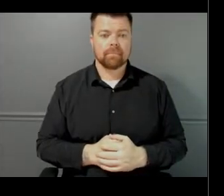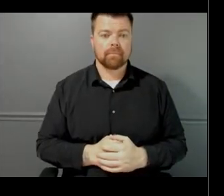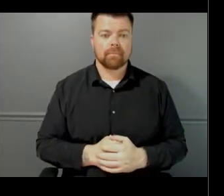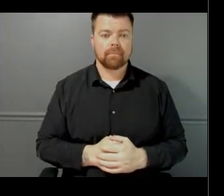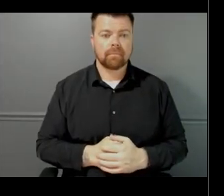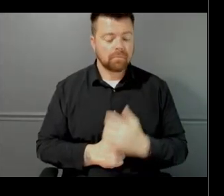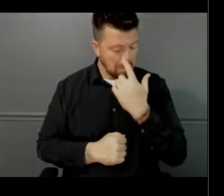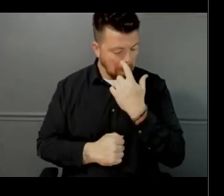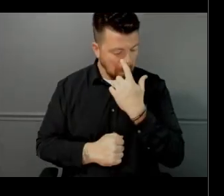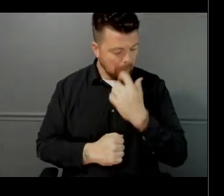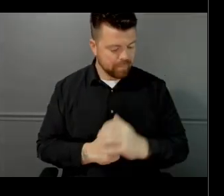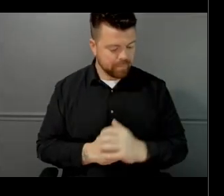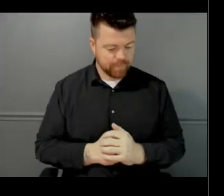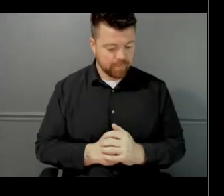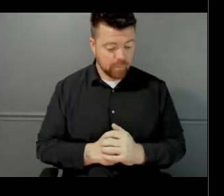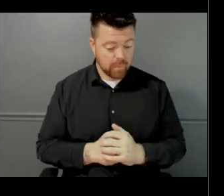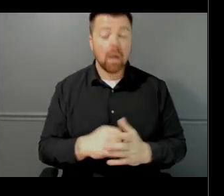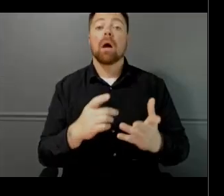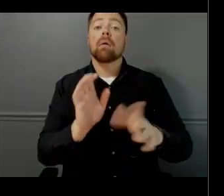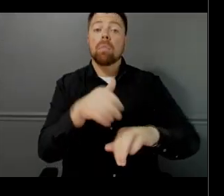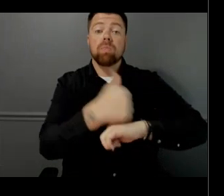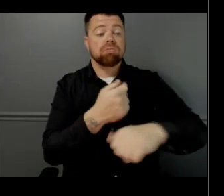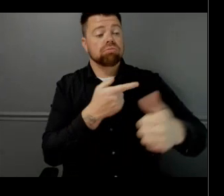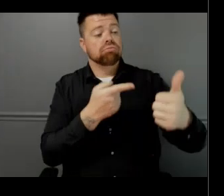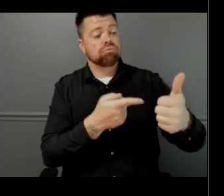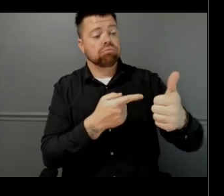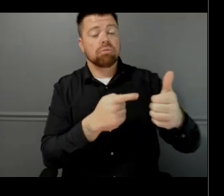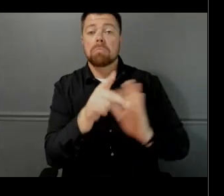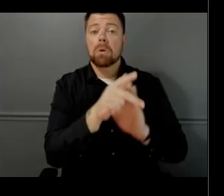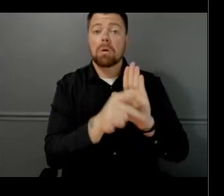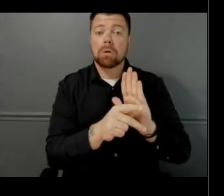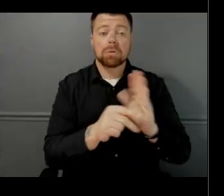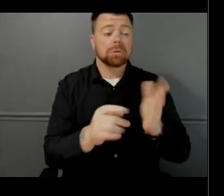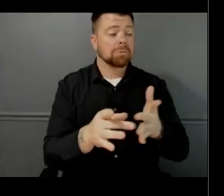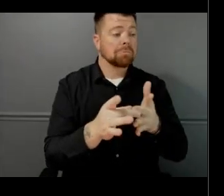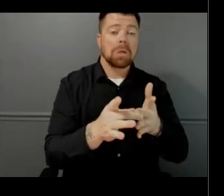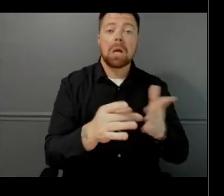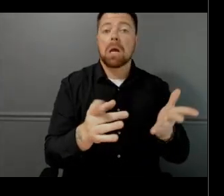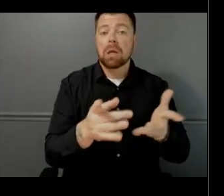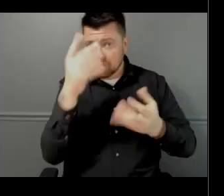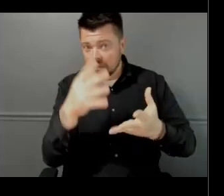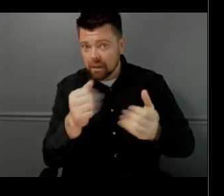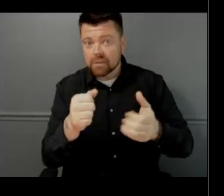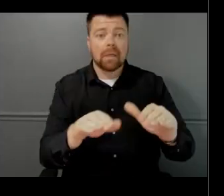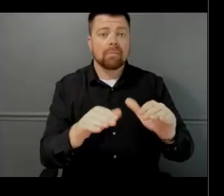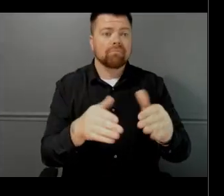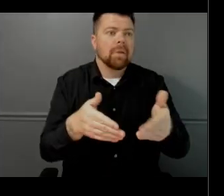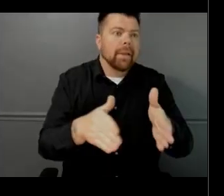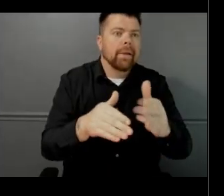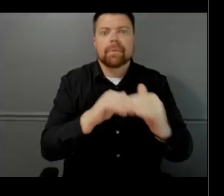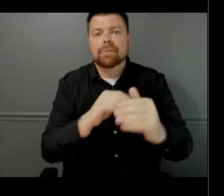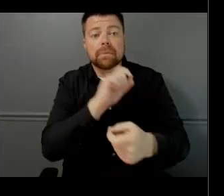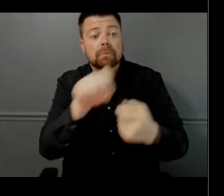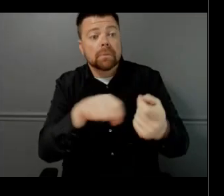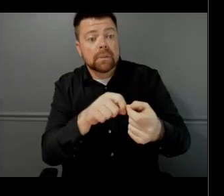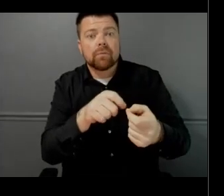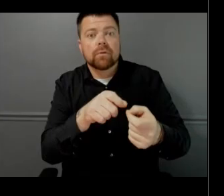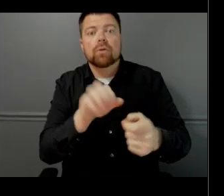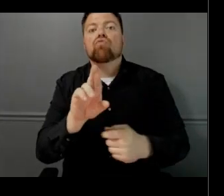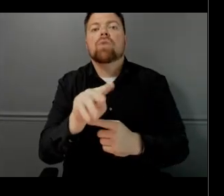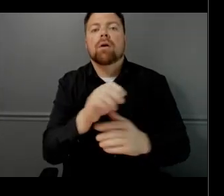On such sites, the guidelines allow access via a vehicular route in lieu